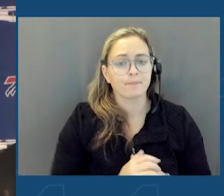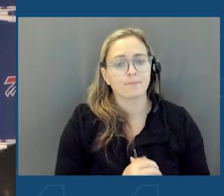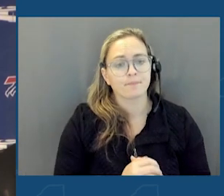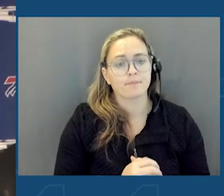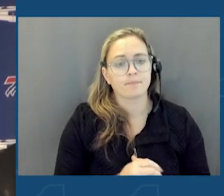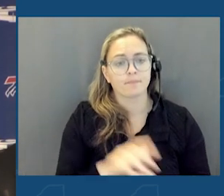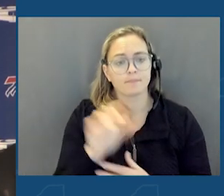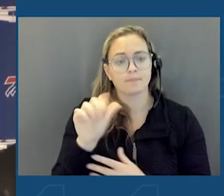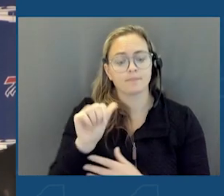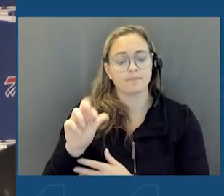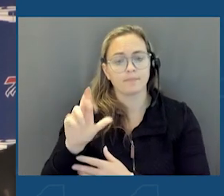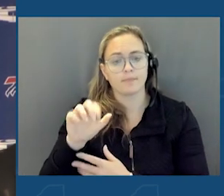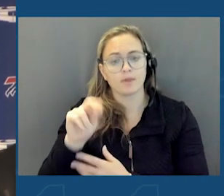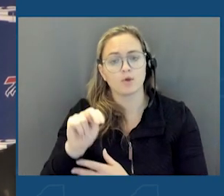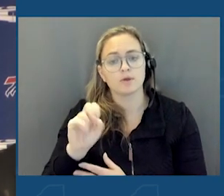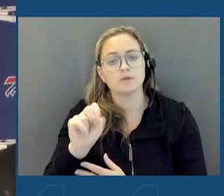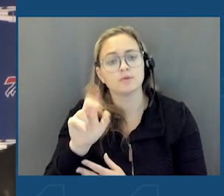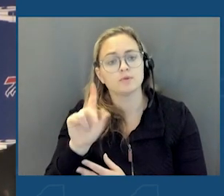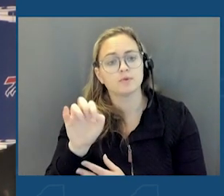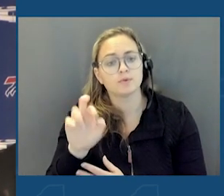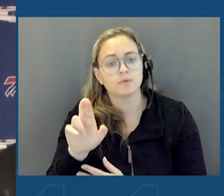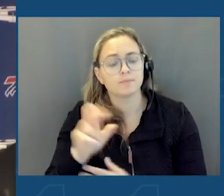Aaron Salter,